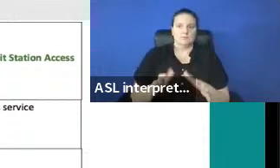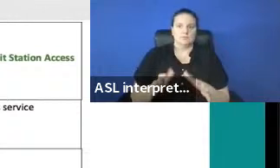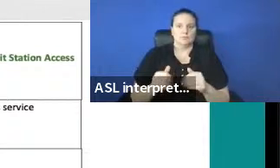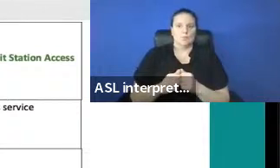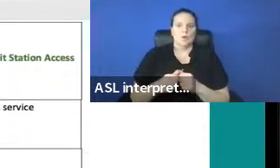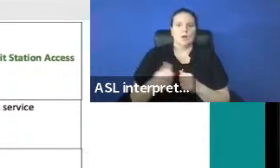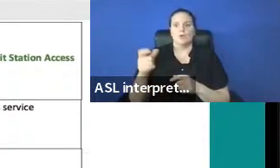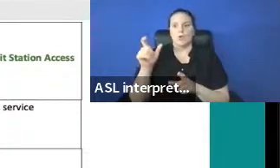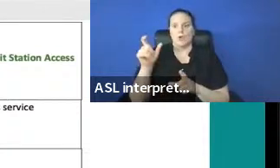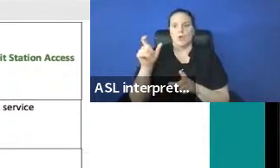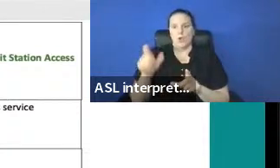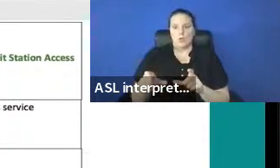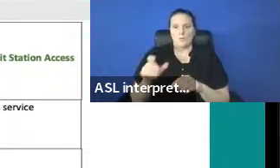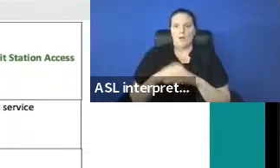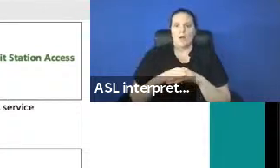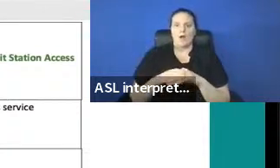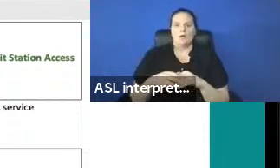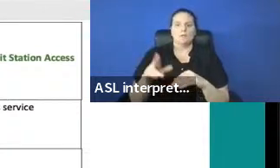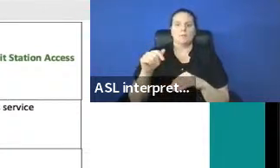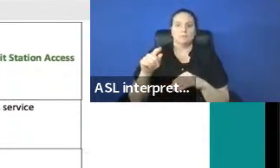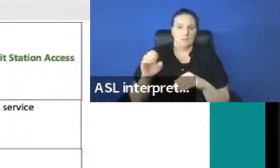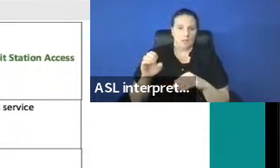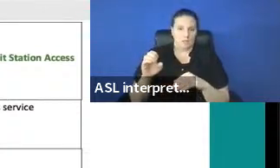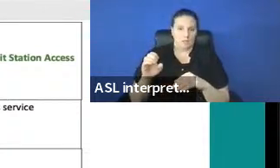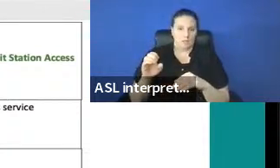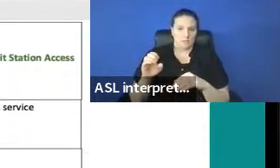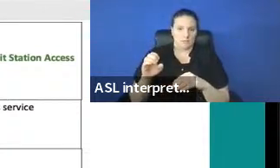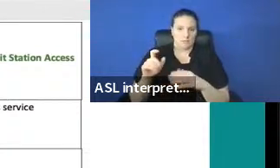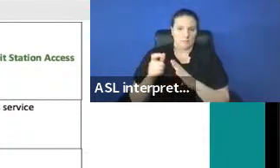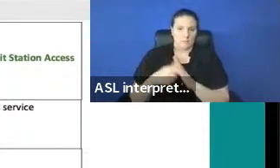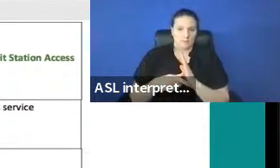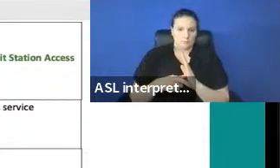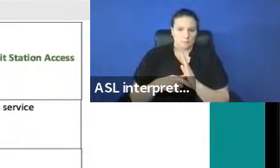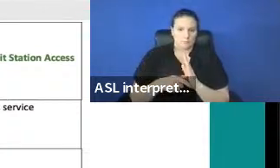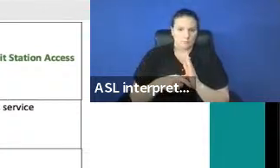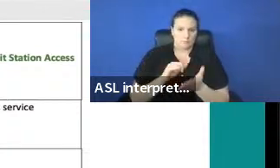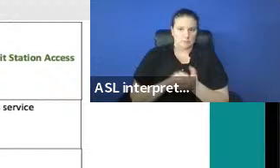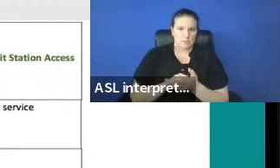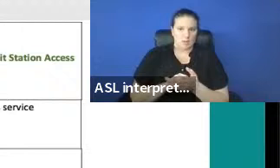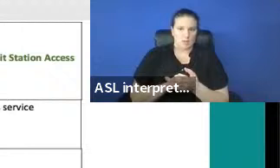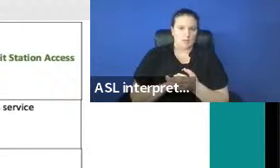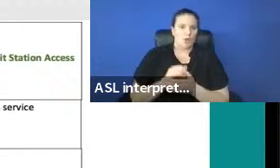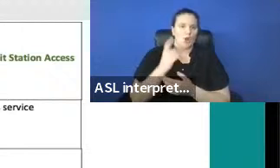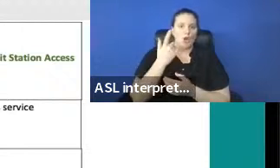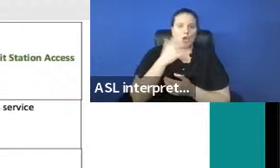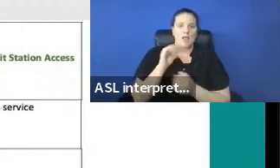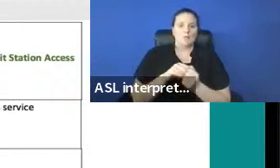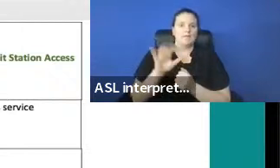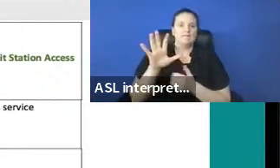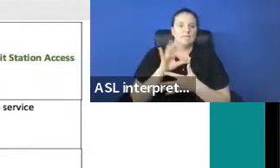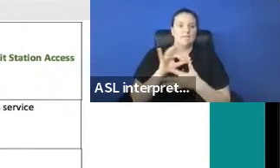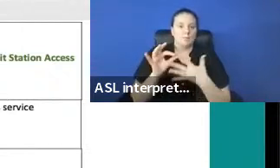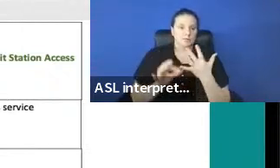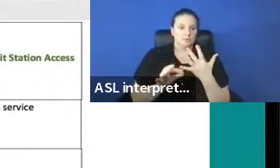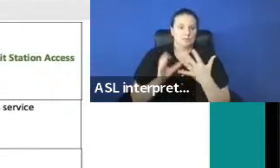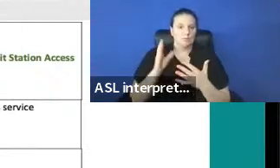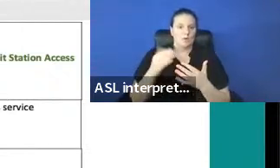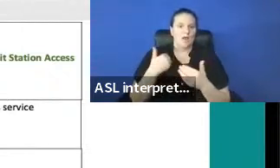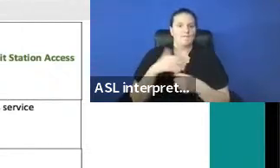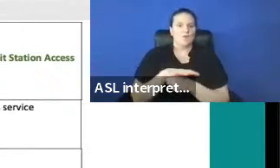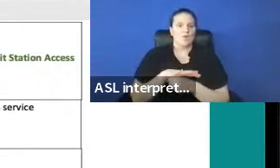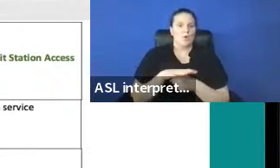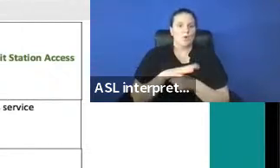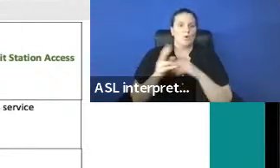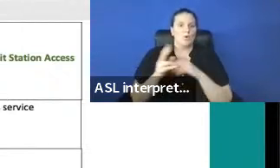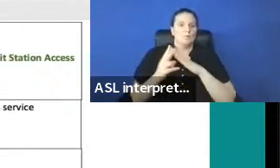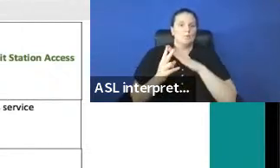to be on an updated matrix? Because ultimately, it looks like with the 5 options, we're going to have local bridge access from